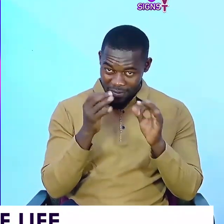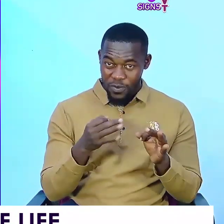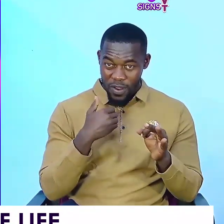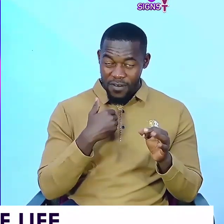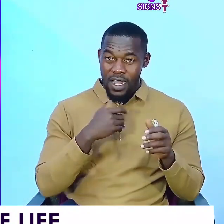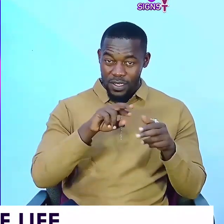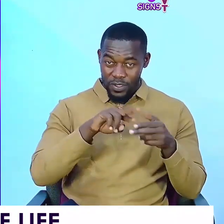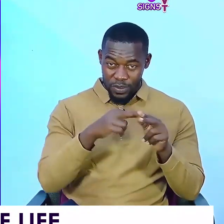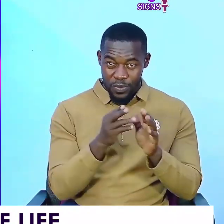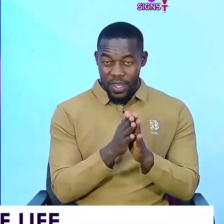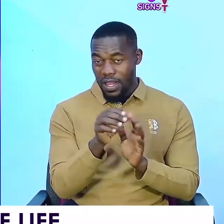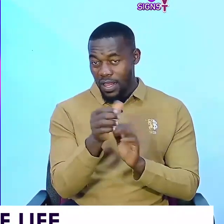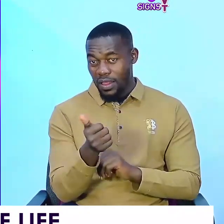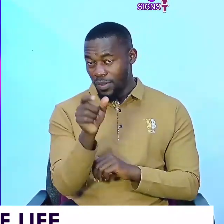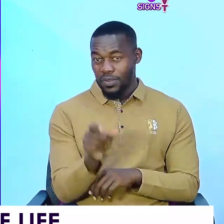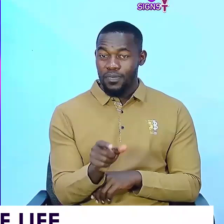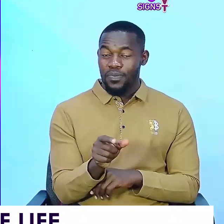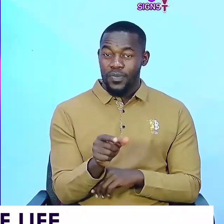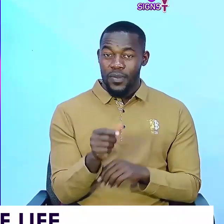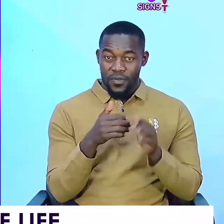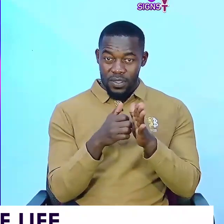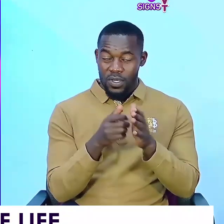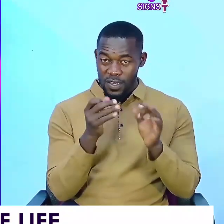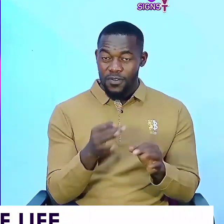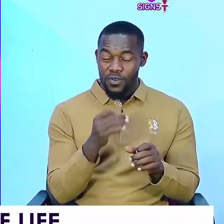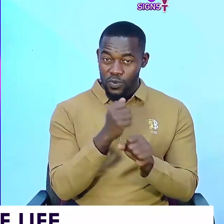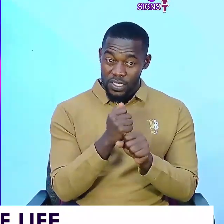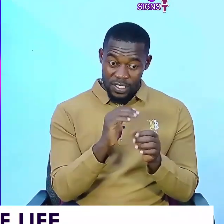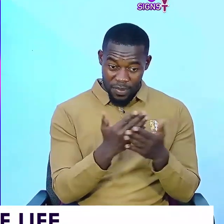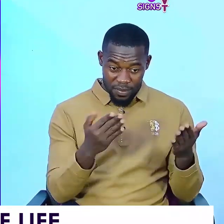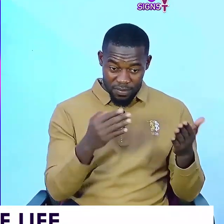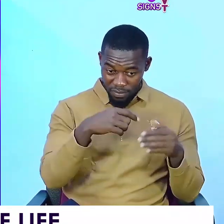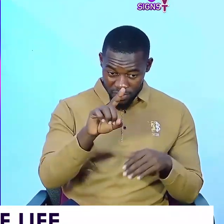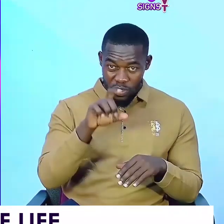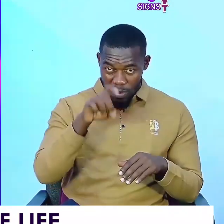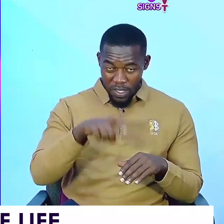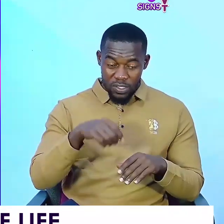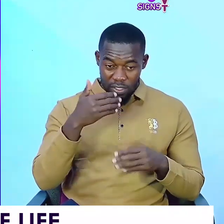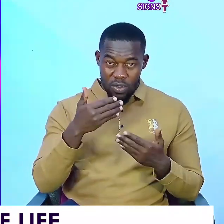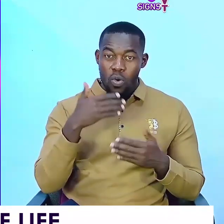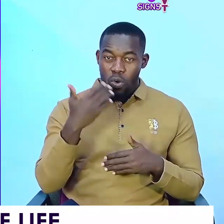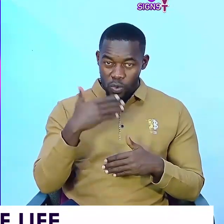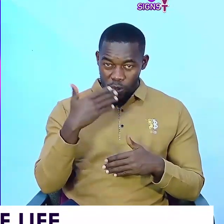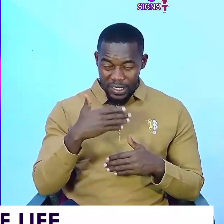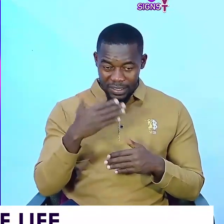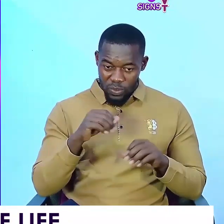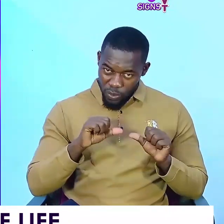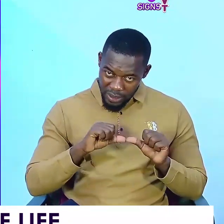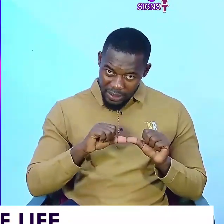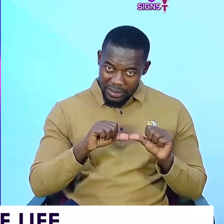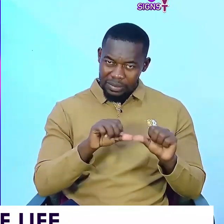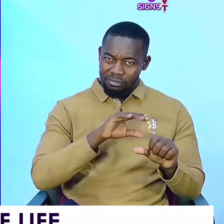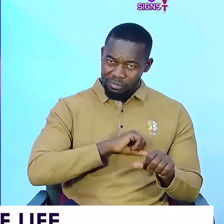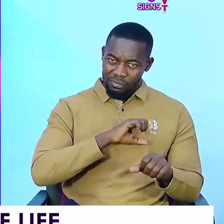Okay. If you're doing something right, then you have to be consistent in that. So it is that consistency that builds trust. So